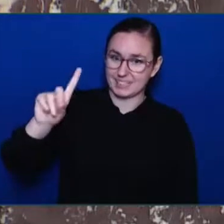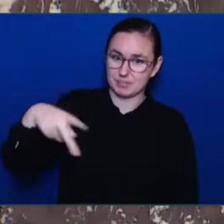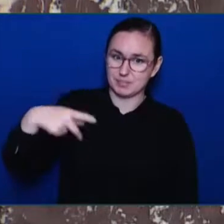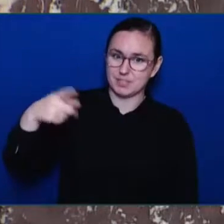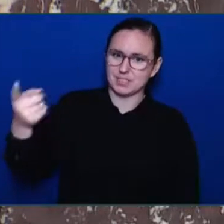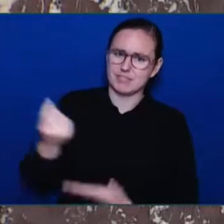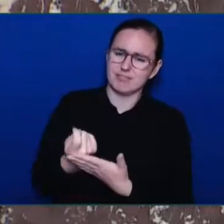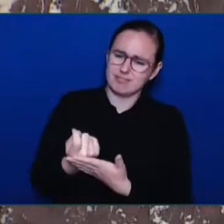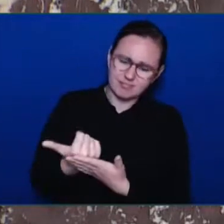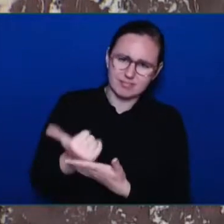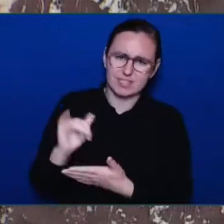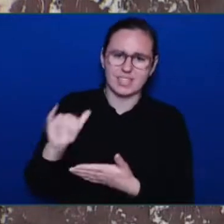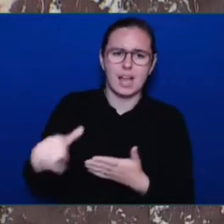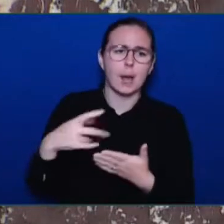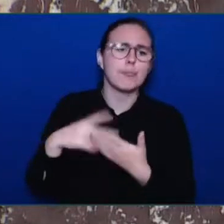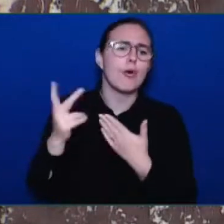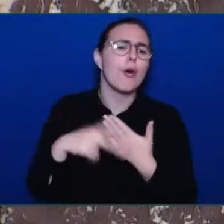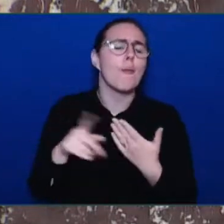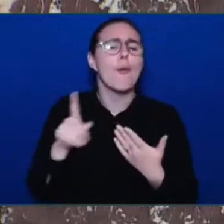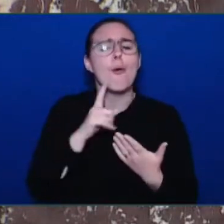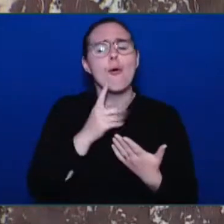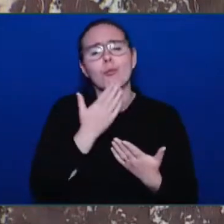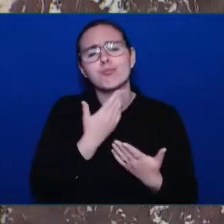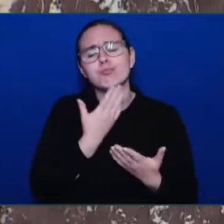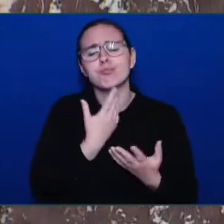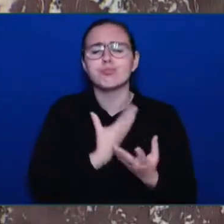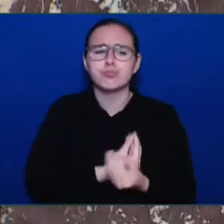violent, prolific offenders in jail?